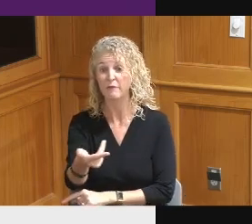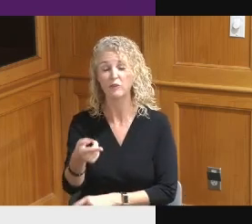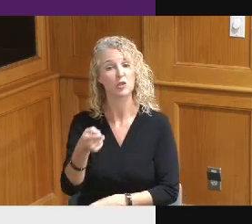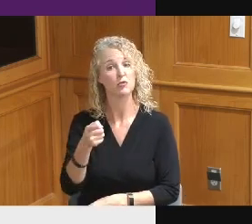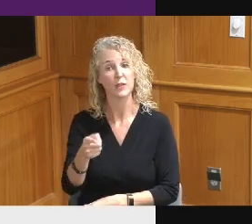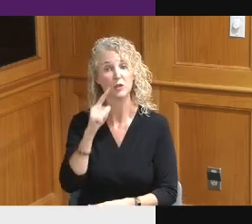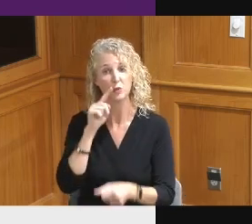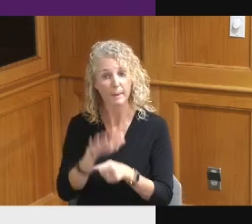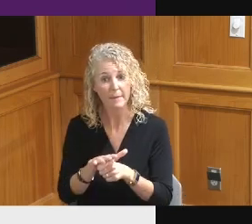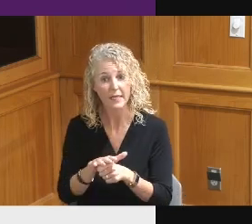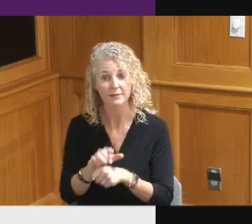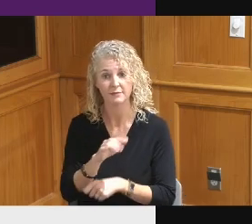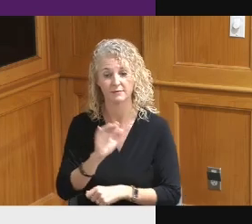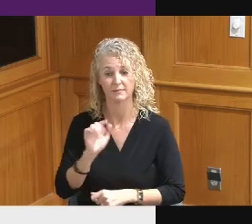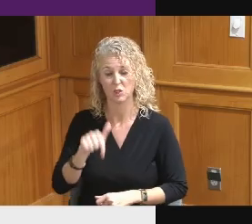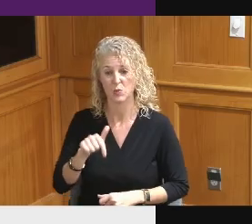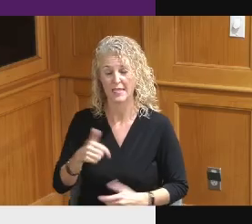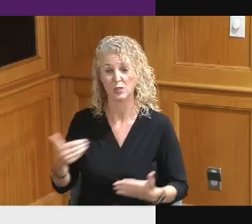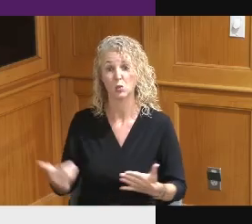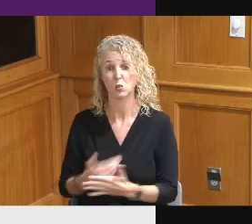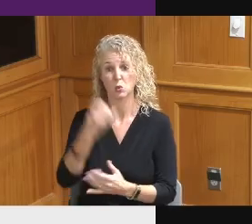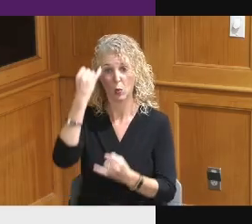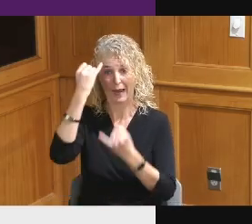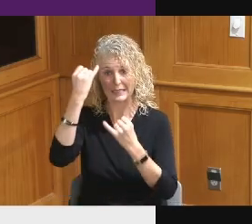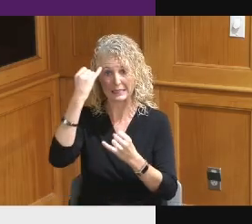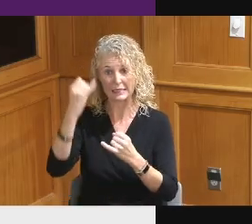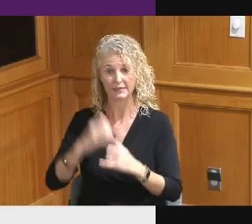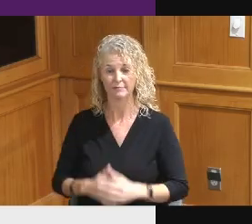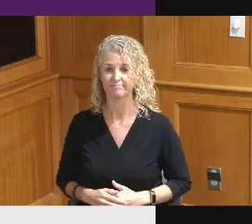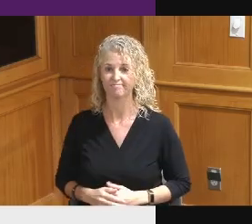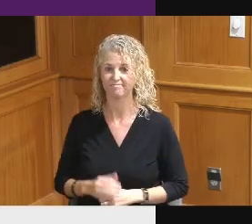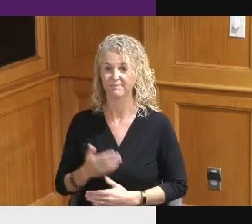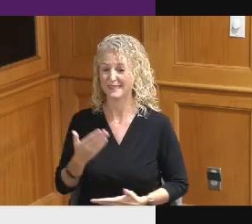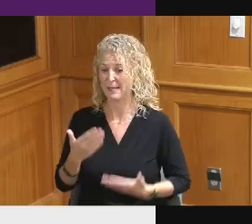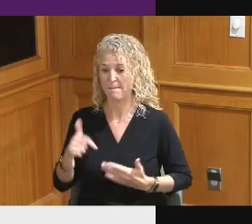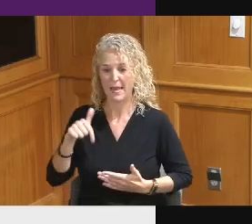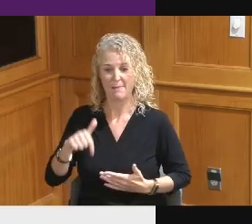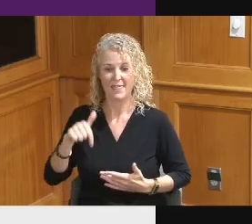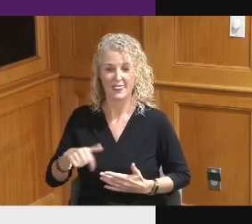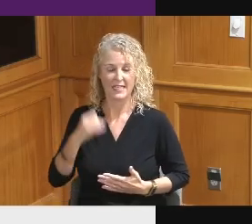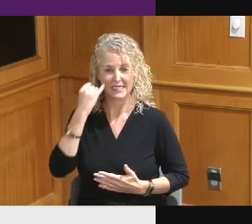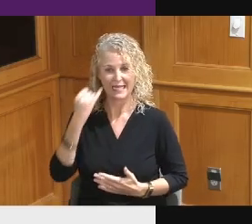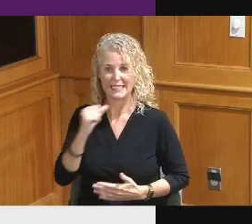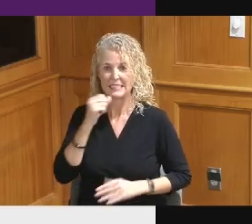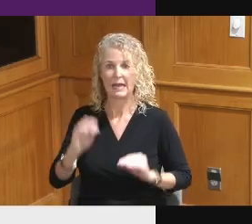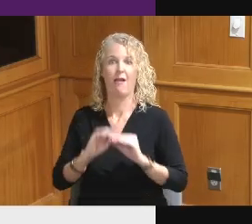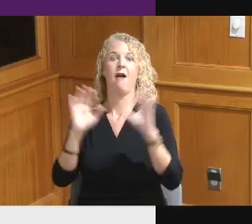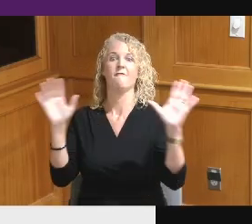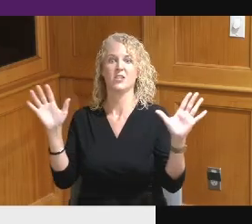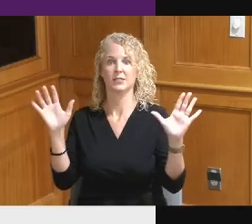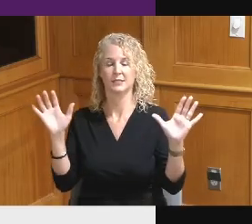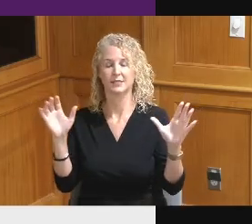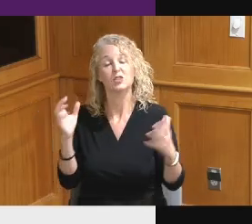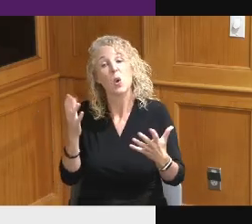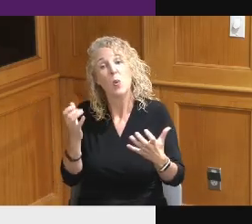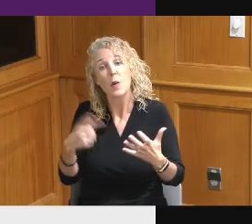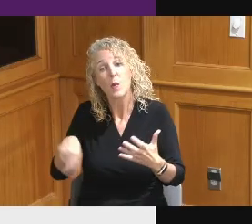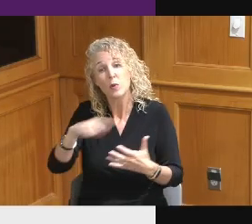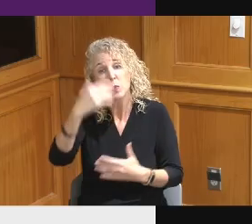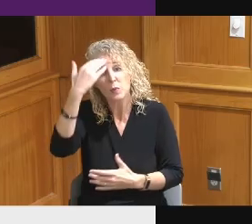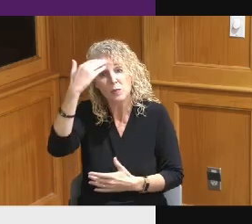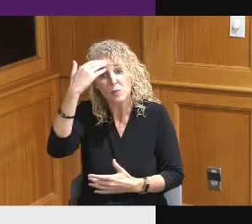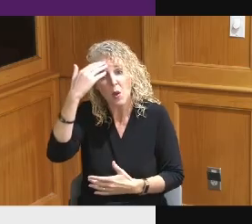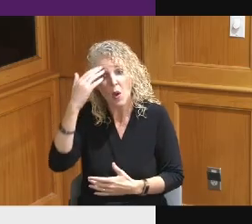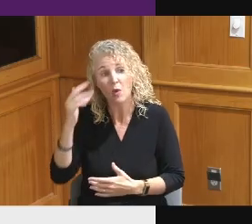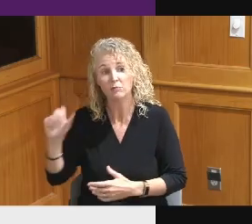upfront commitment to these ideas, because again, it wasn't the obvious thing to do. And I want to make sure that you all know that this